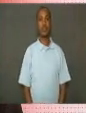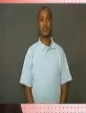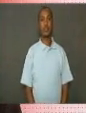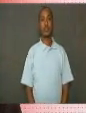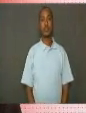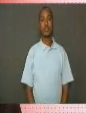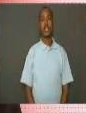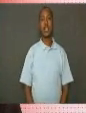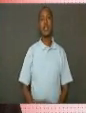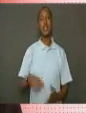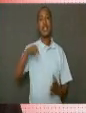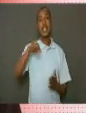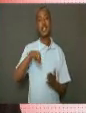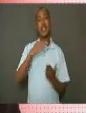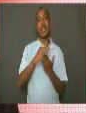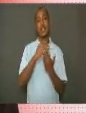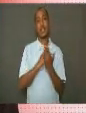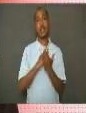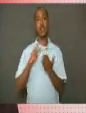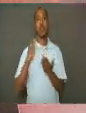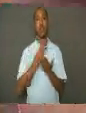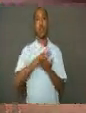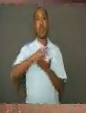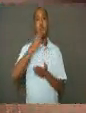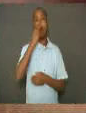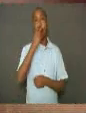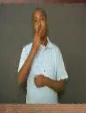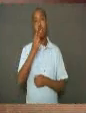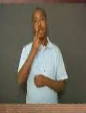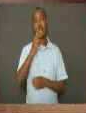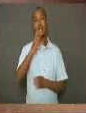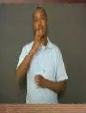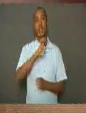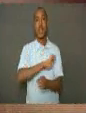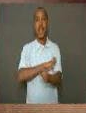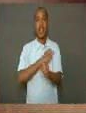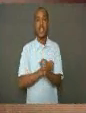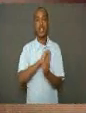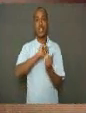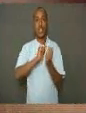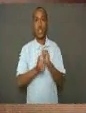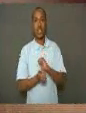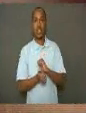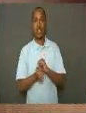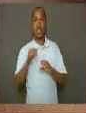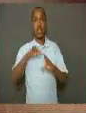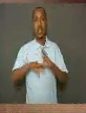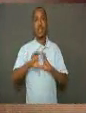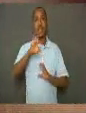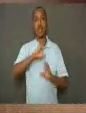In this lesson, we will look at energy changes in